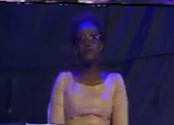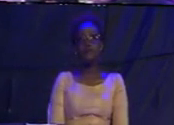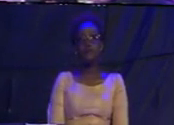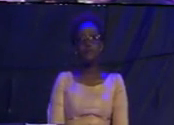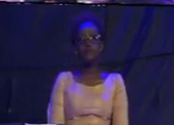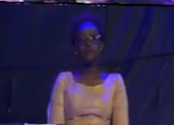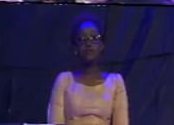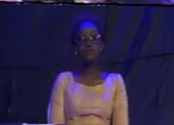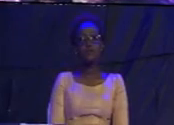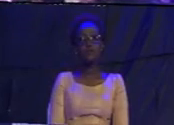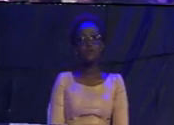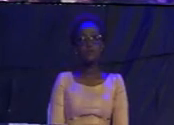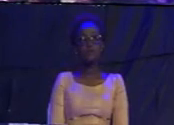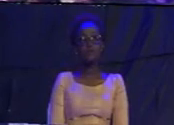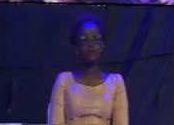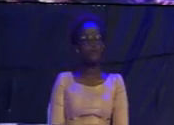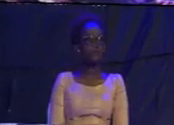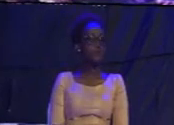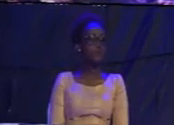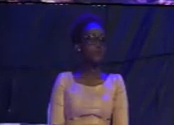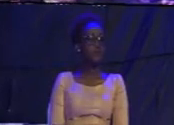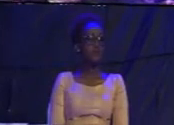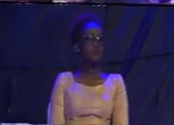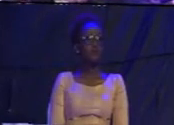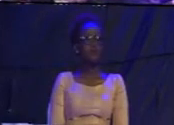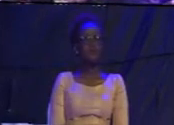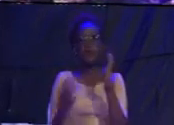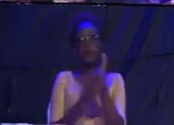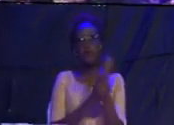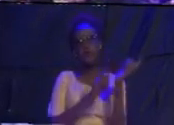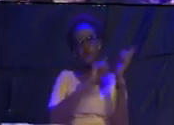and Africa was rich in food.